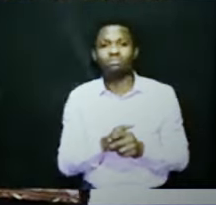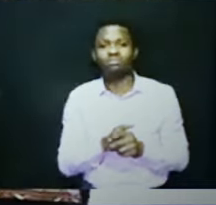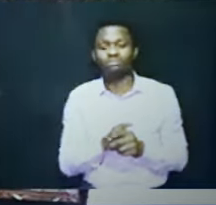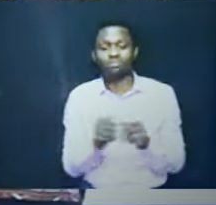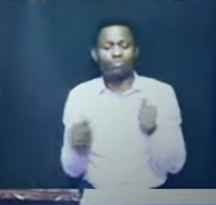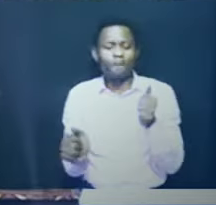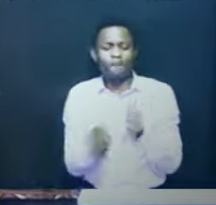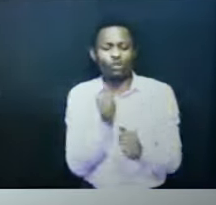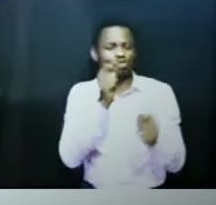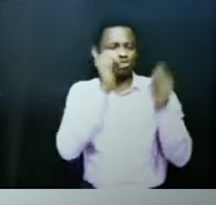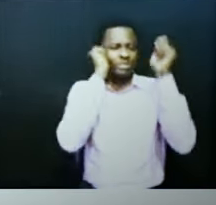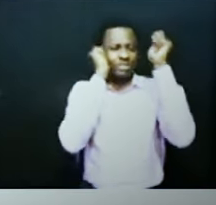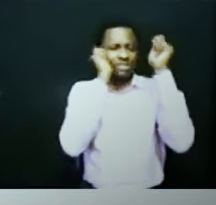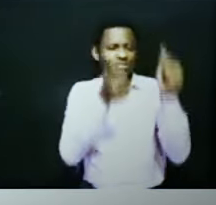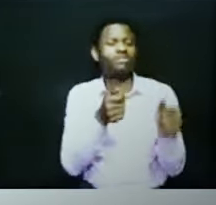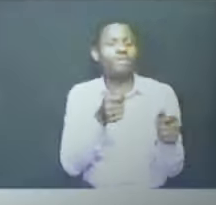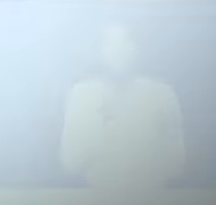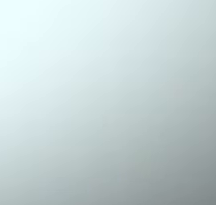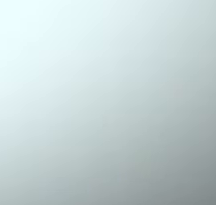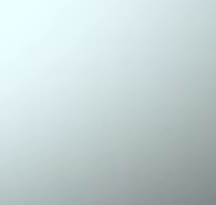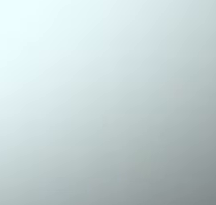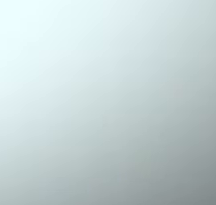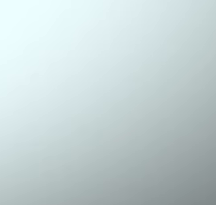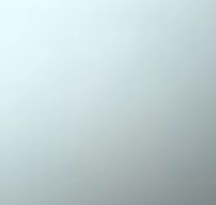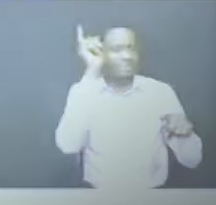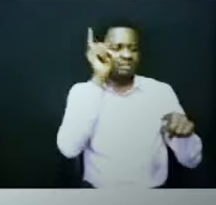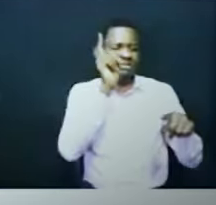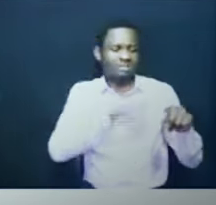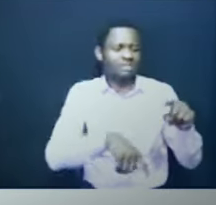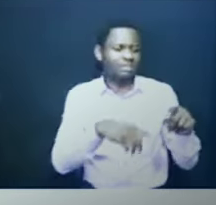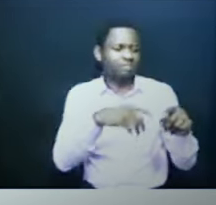gifted person cannot make it.